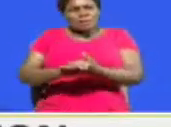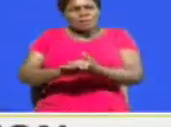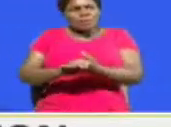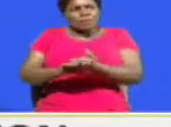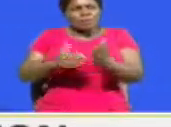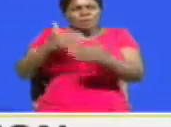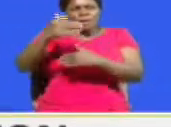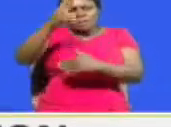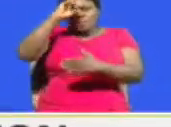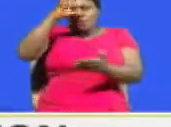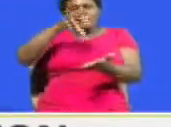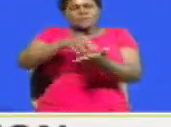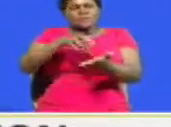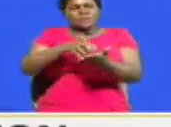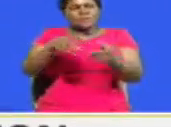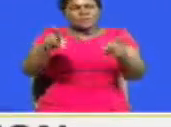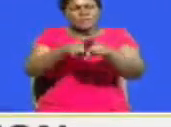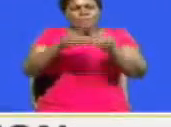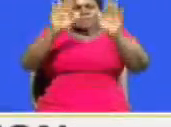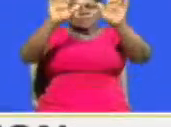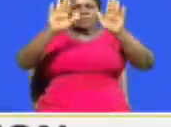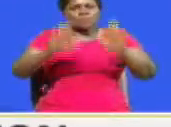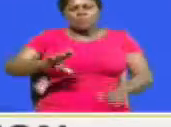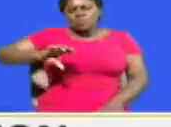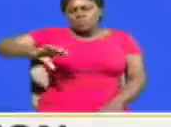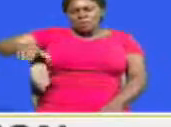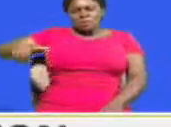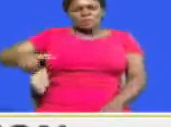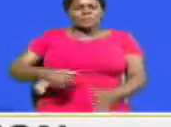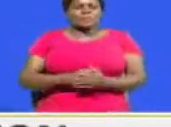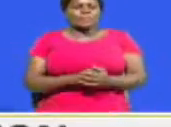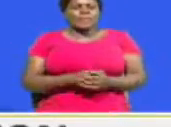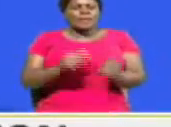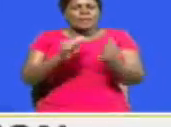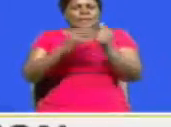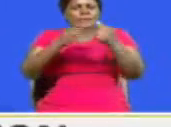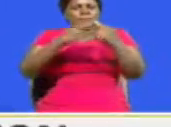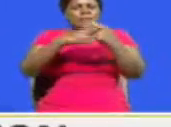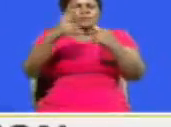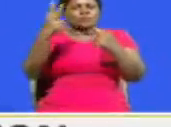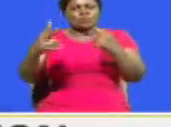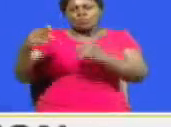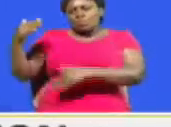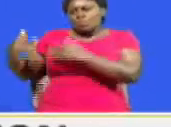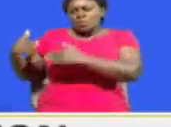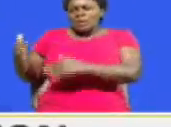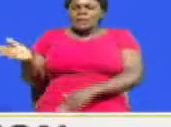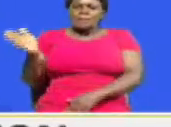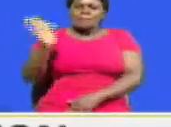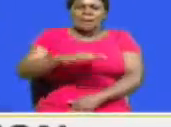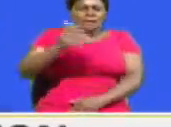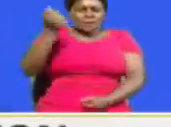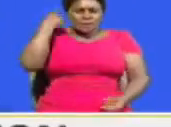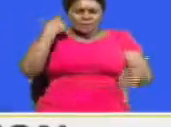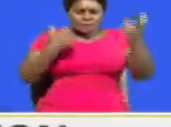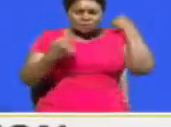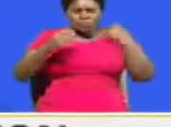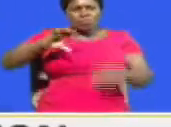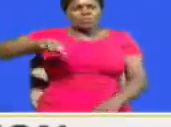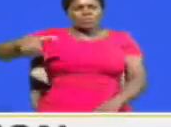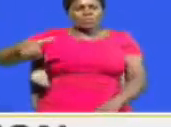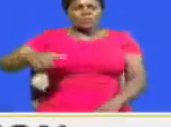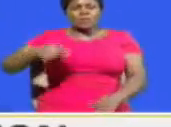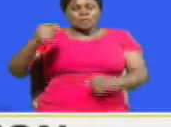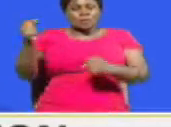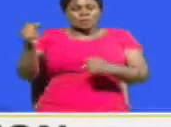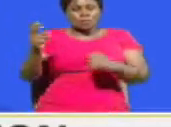Sondu Police Station, which was in Kisumu County. In 1992, the border was taken back to Kiricho County. In